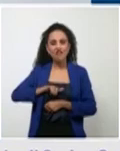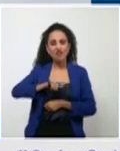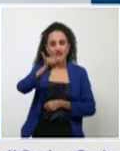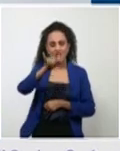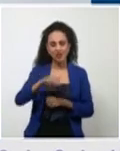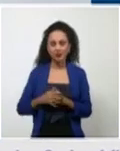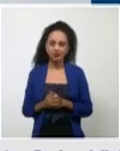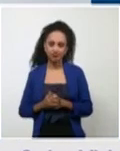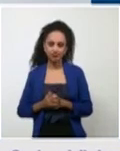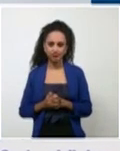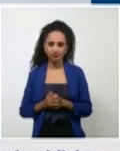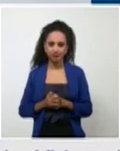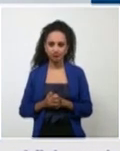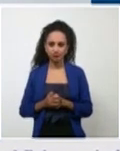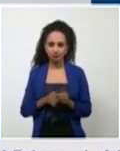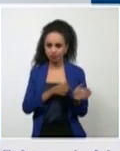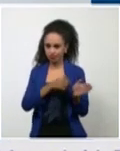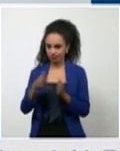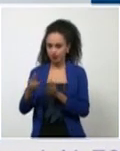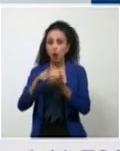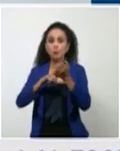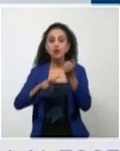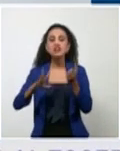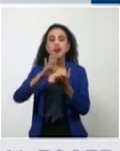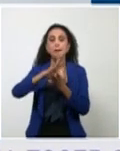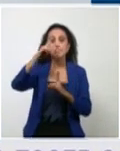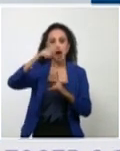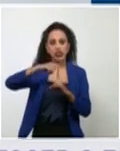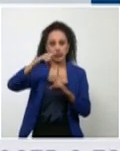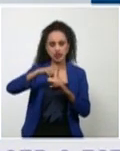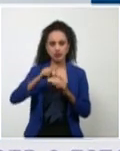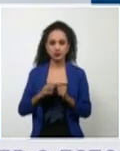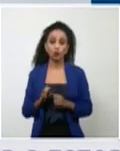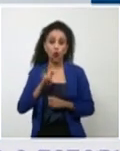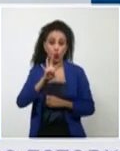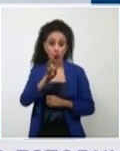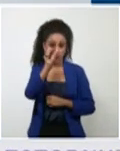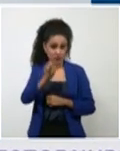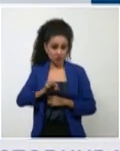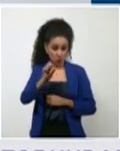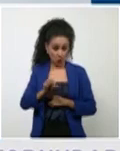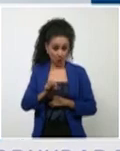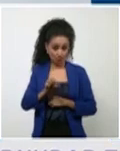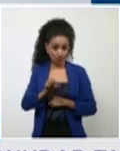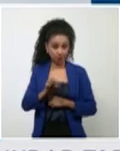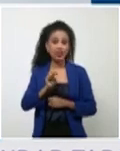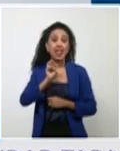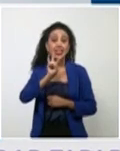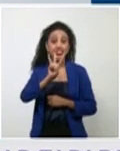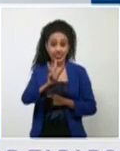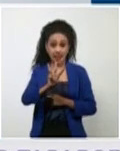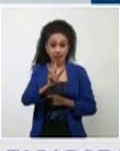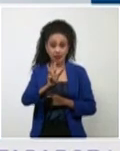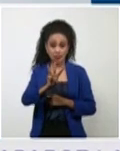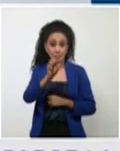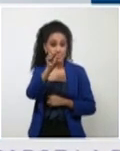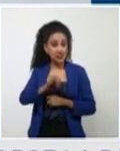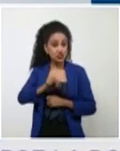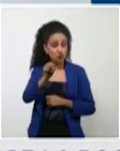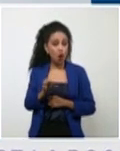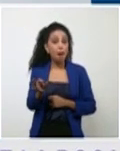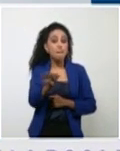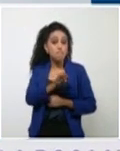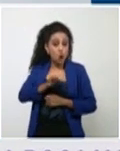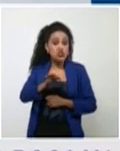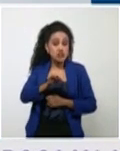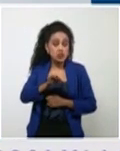Boyeros. From Matanzas province, there were 4 cases, 3 from